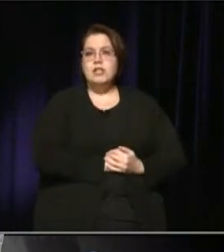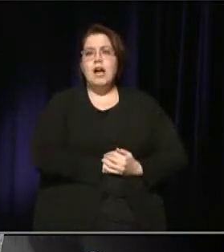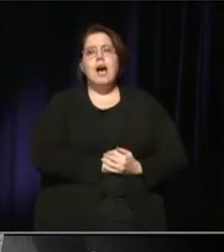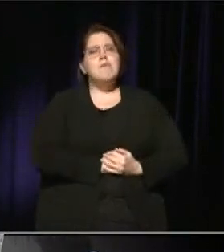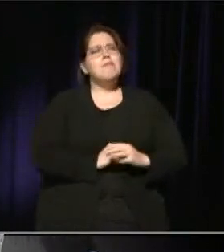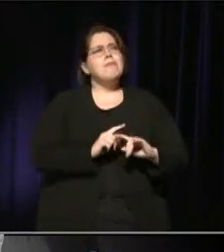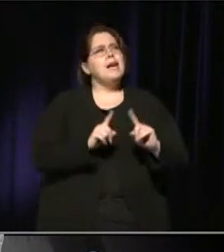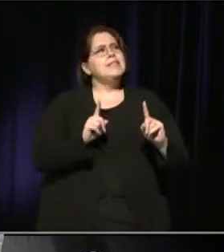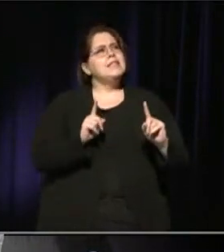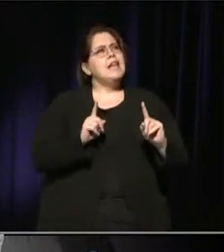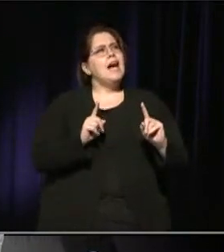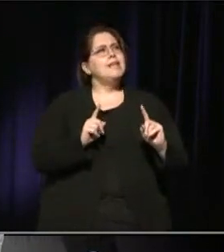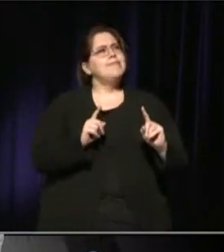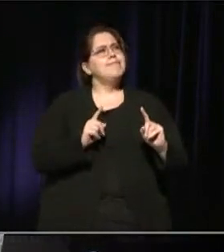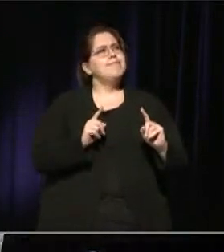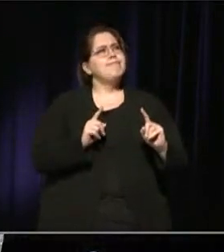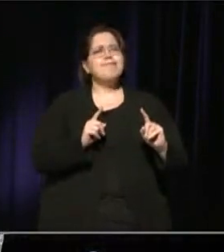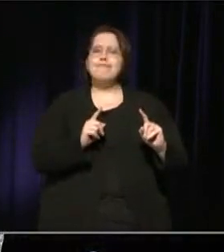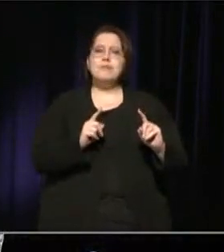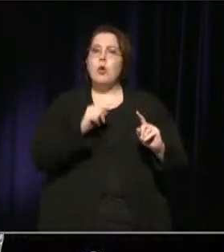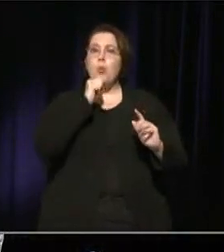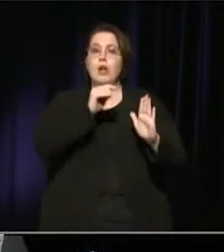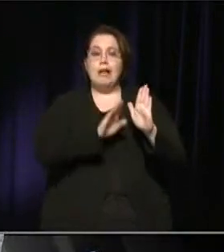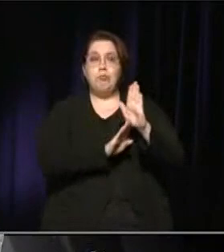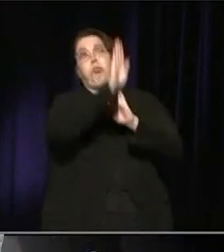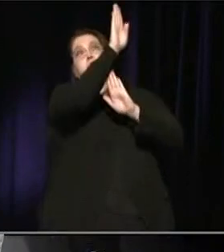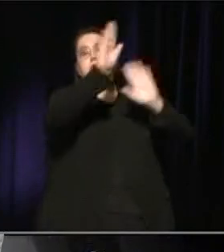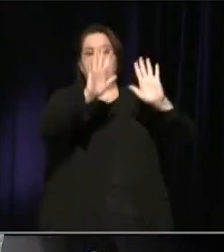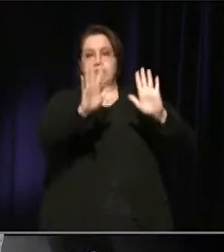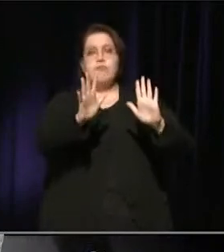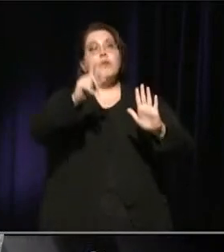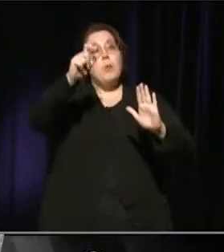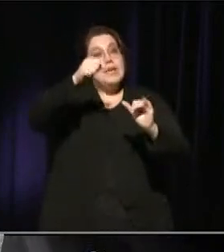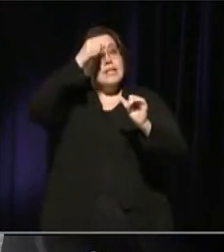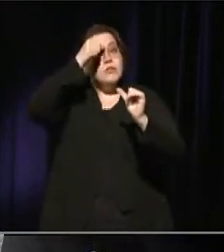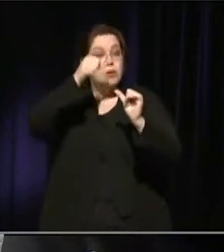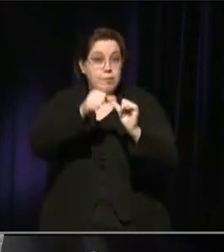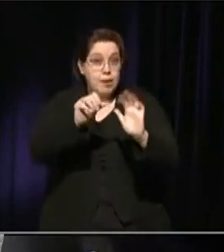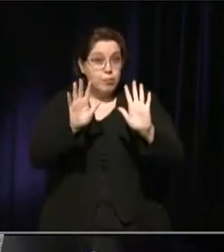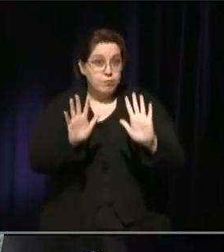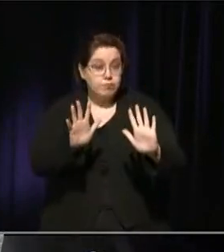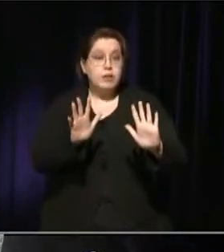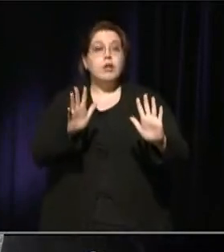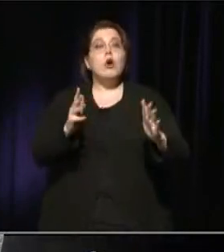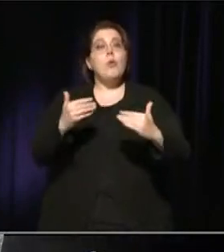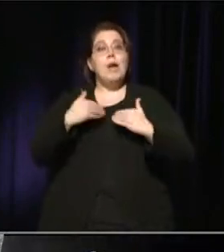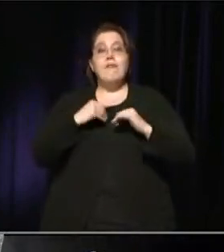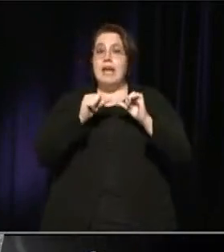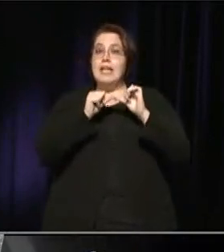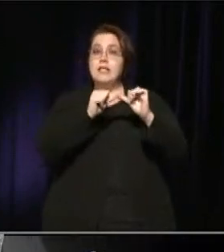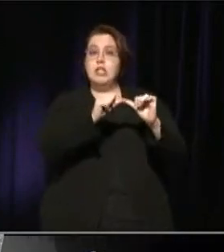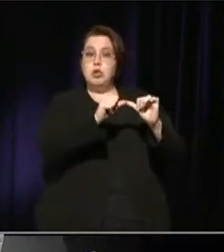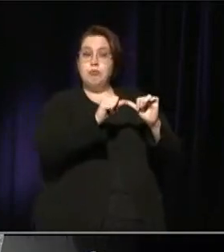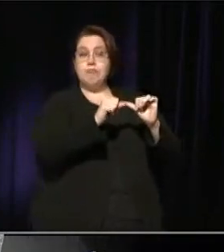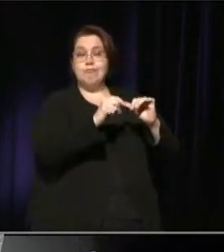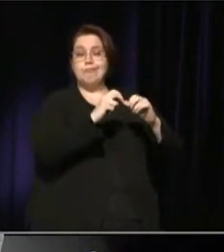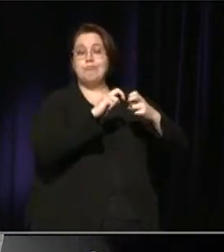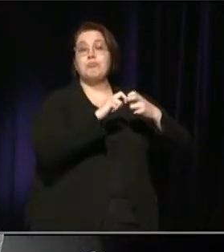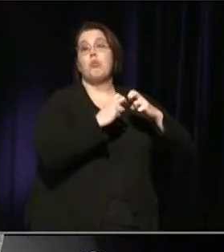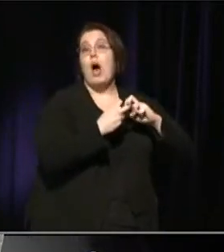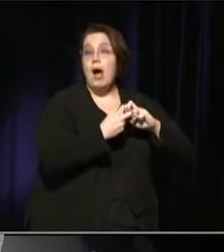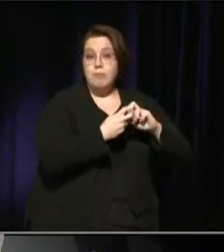But we're not spiking. We need to remember, while we have a continuing problem, it's